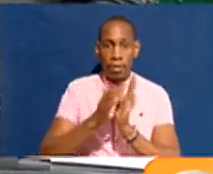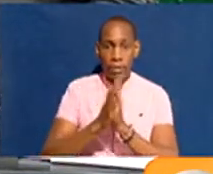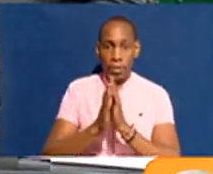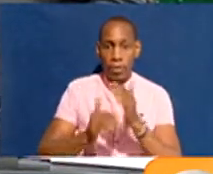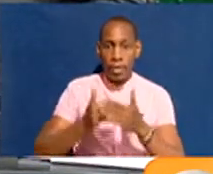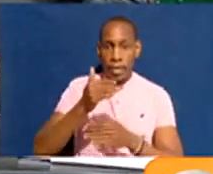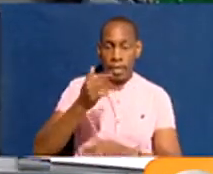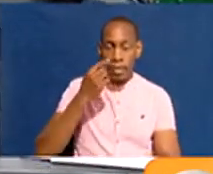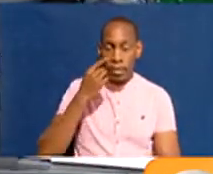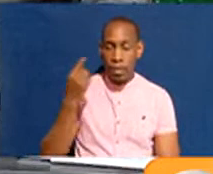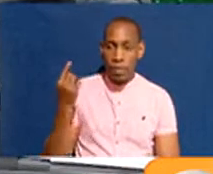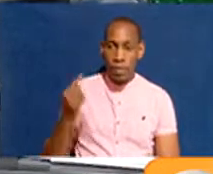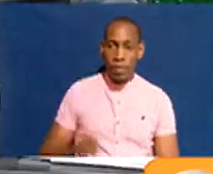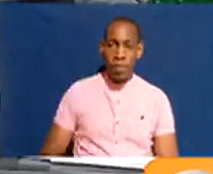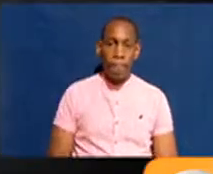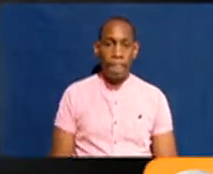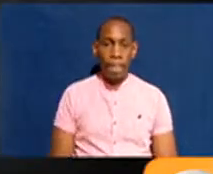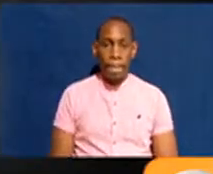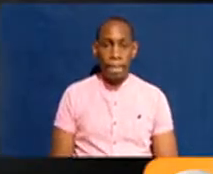the story.